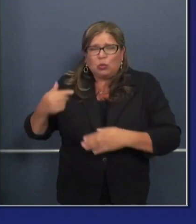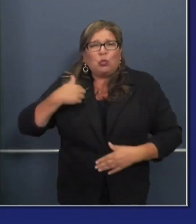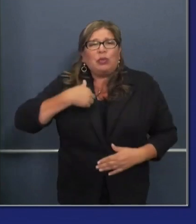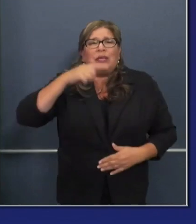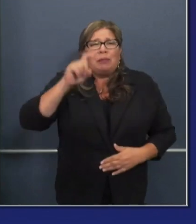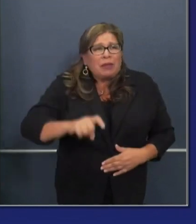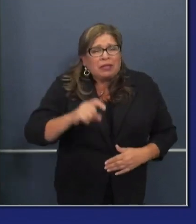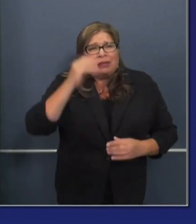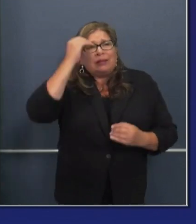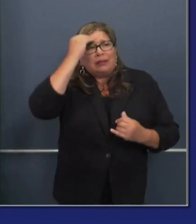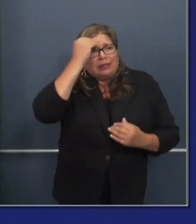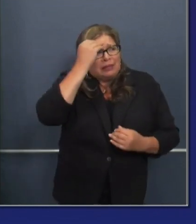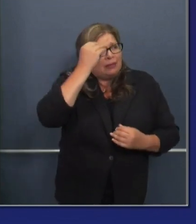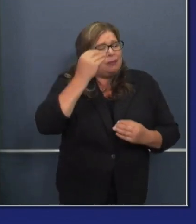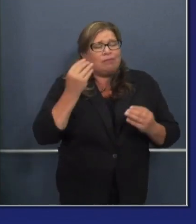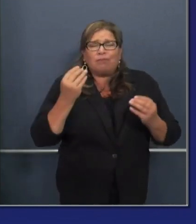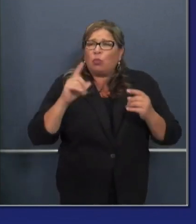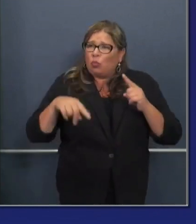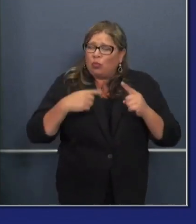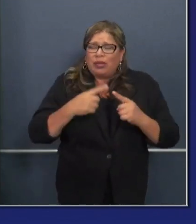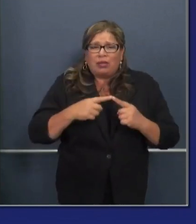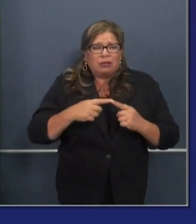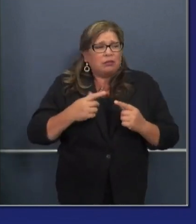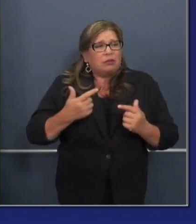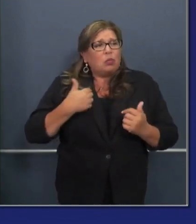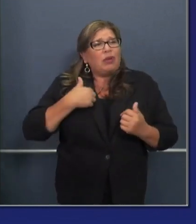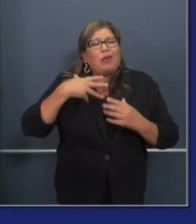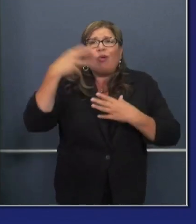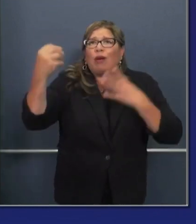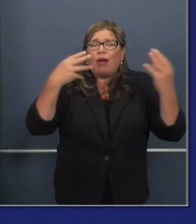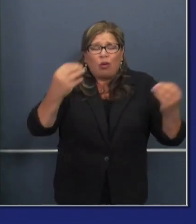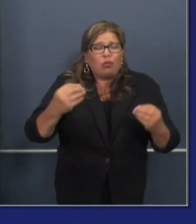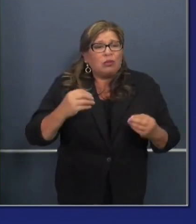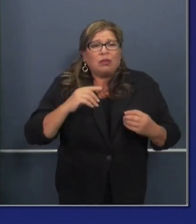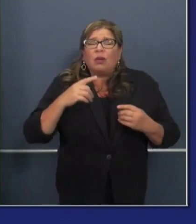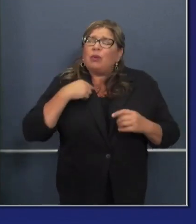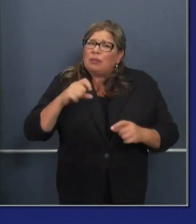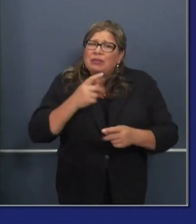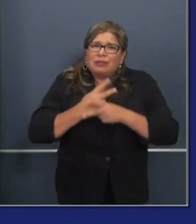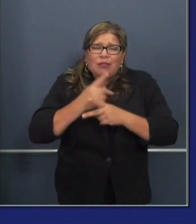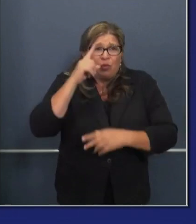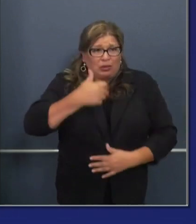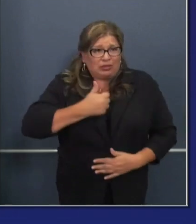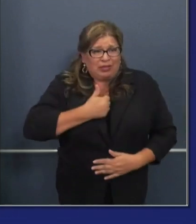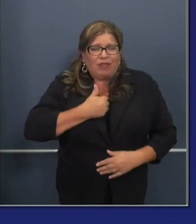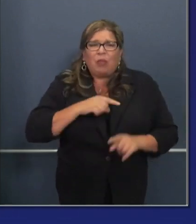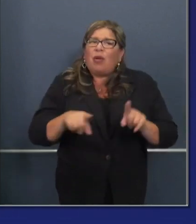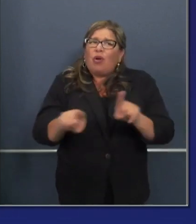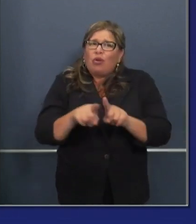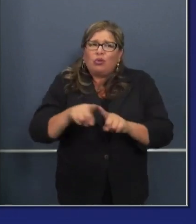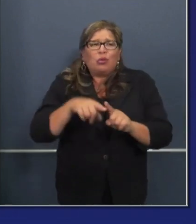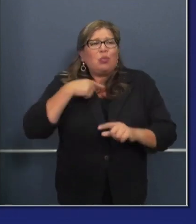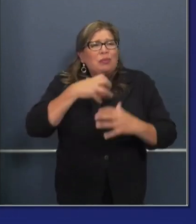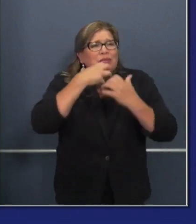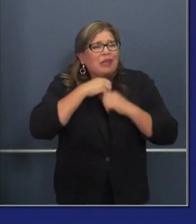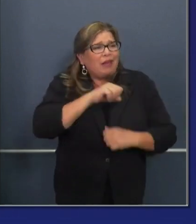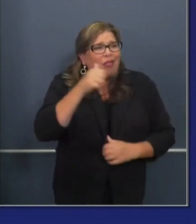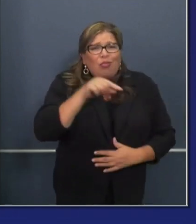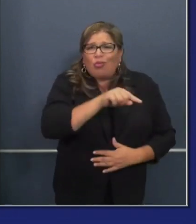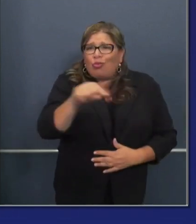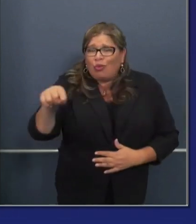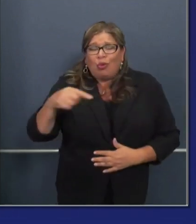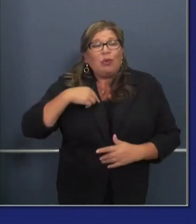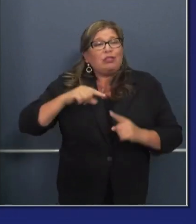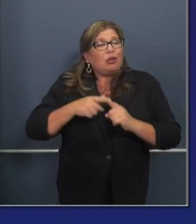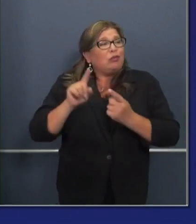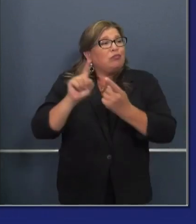about others when we are in public, when we start to mix cohorts, as we reopen the economy here in the state of California and